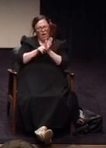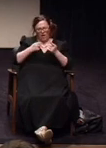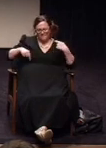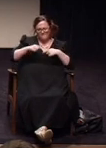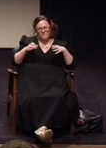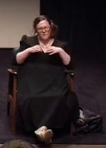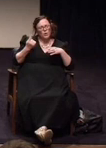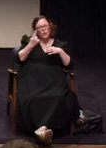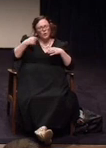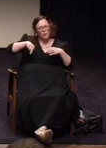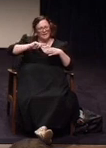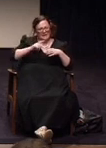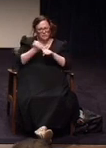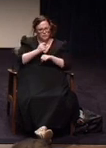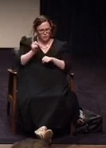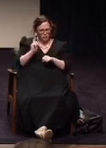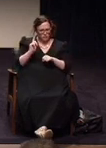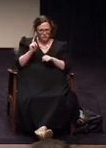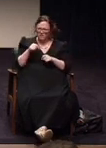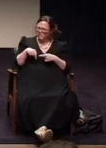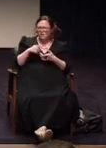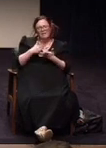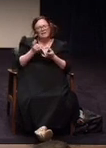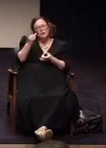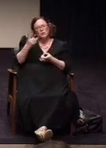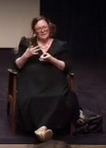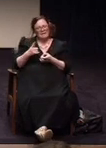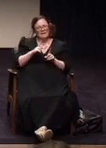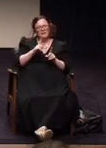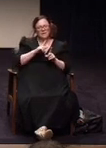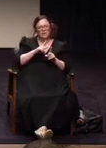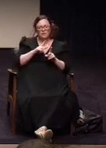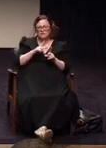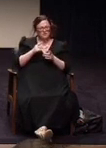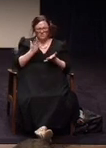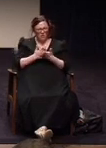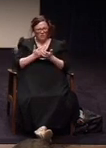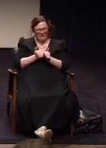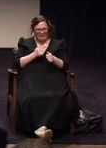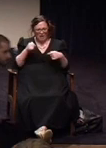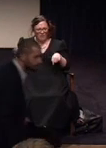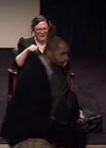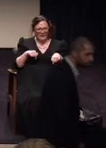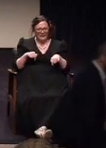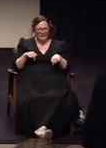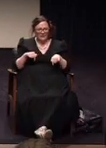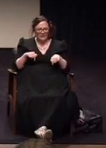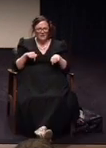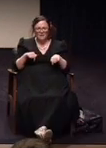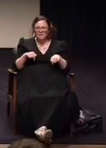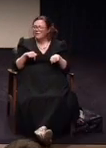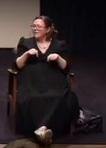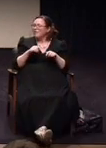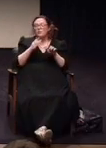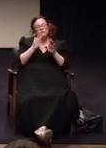SOS Alarm is quite unique in that aspect that we are really a company. But we are not a private